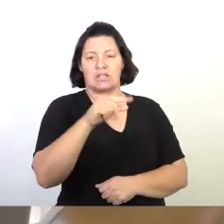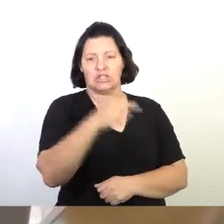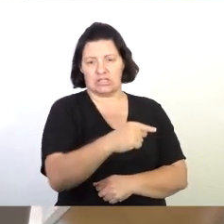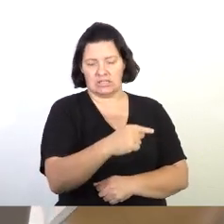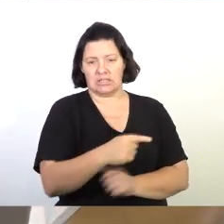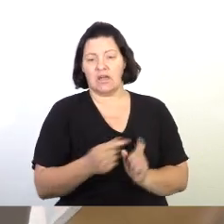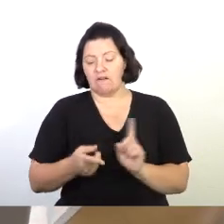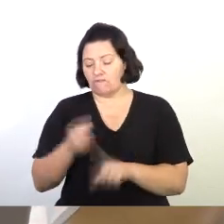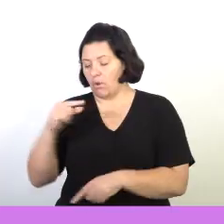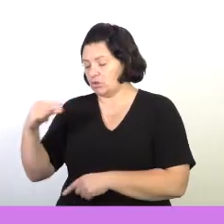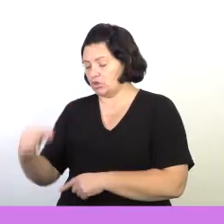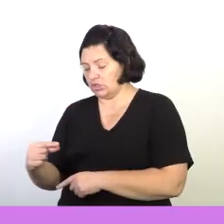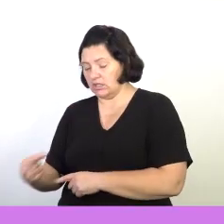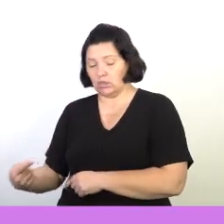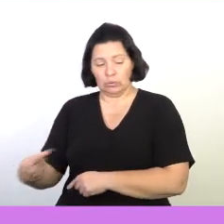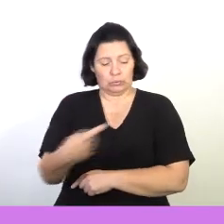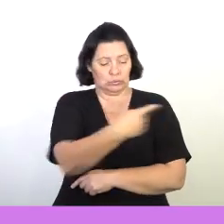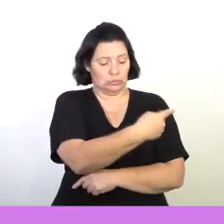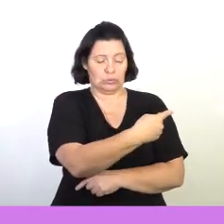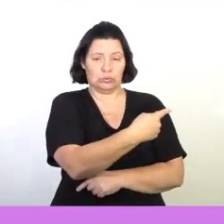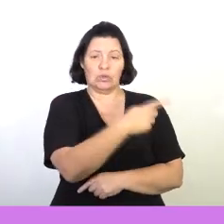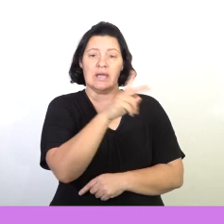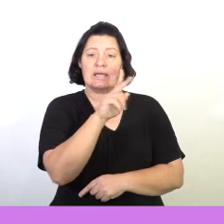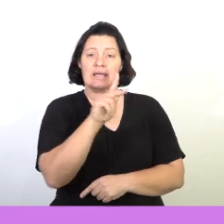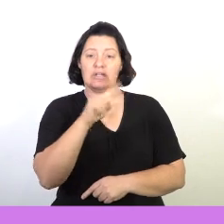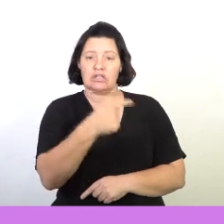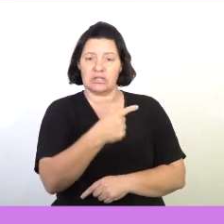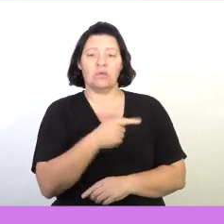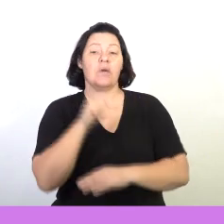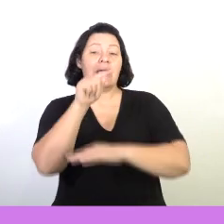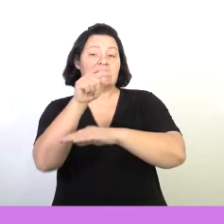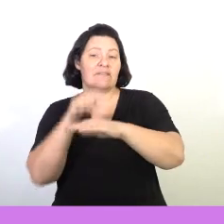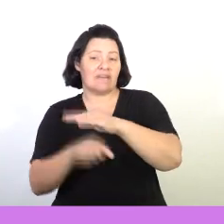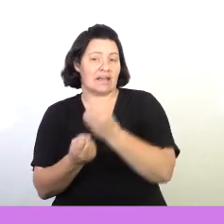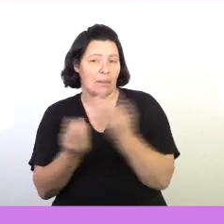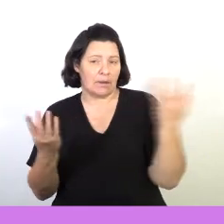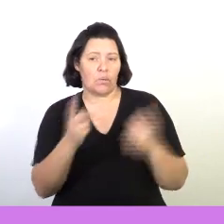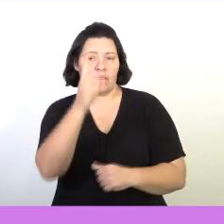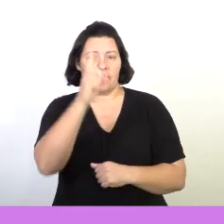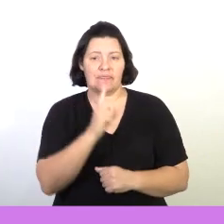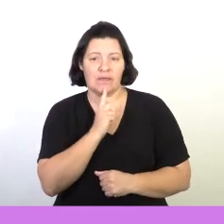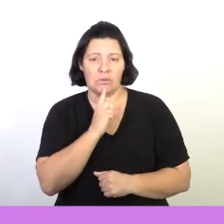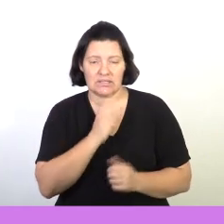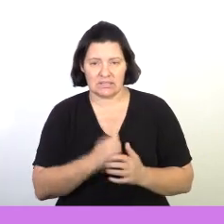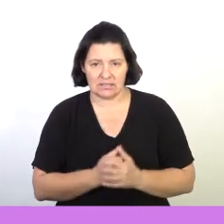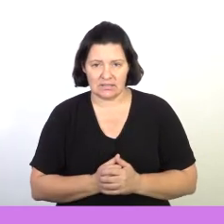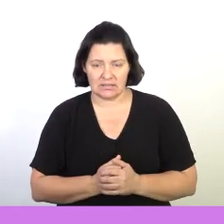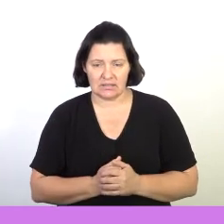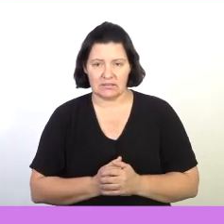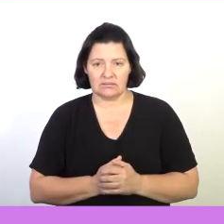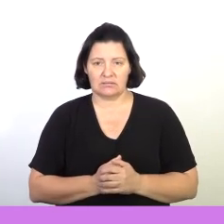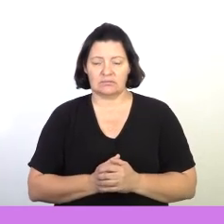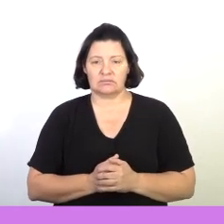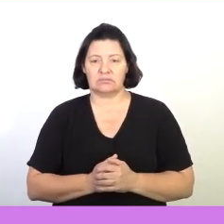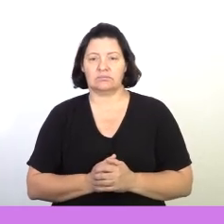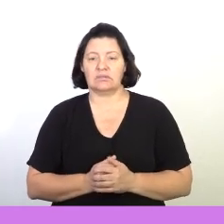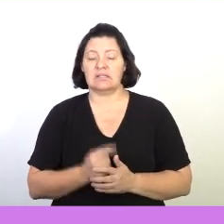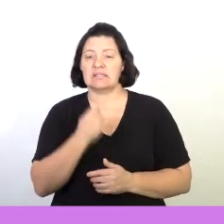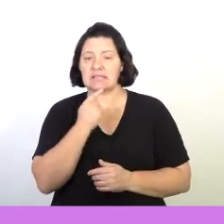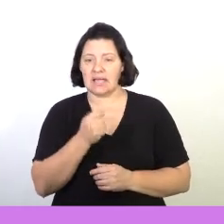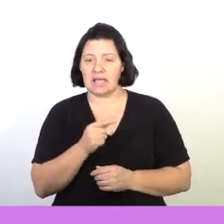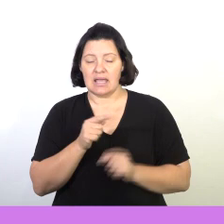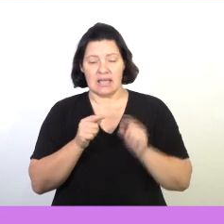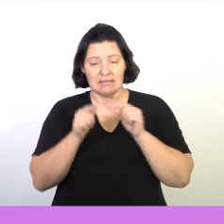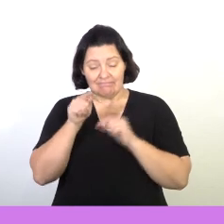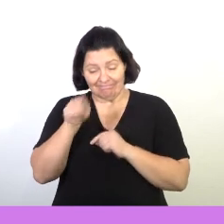to kilograms. From grams to kilograms, we divide with 1,000. So we're going to